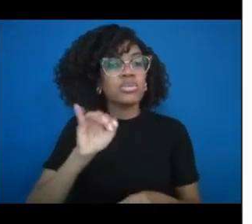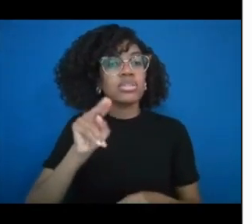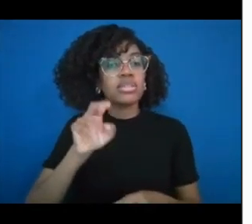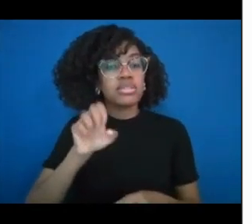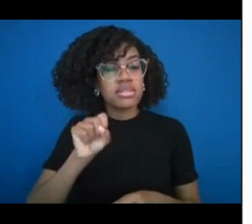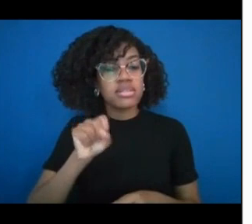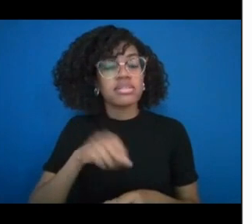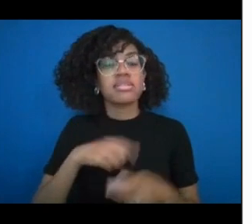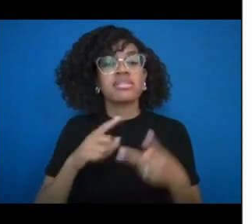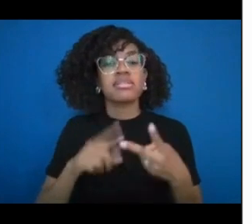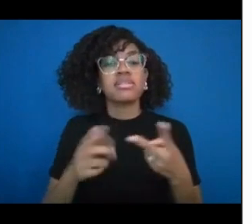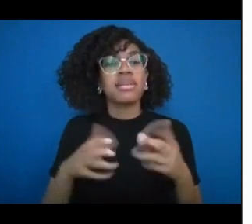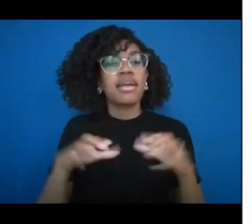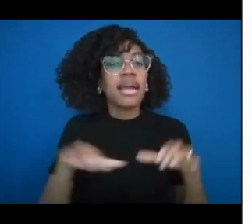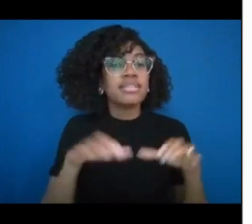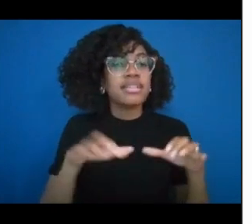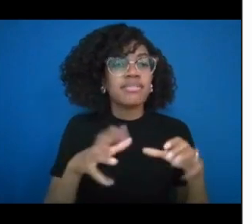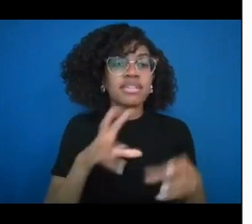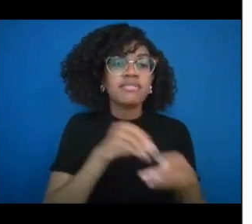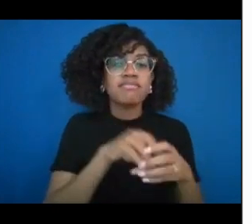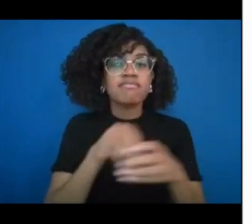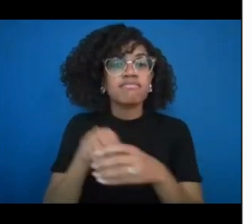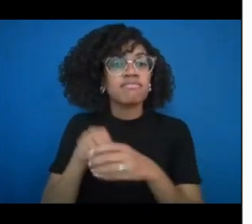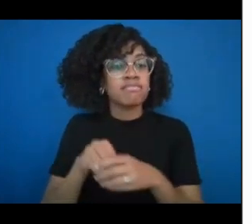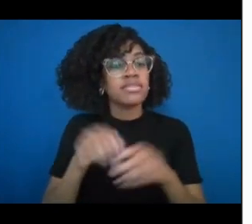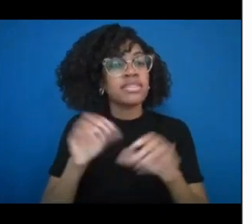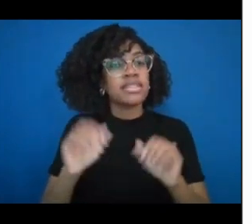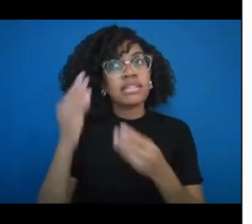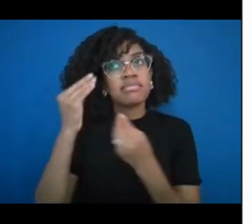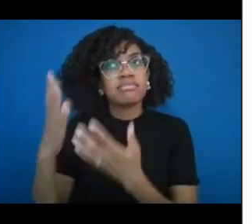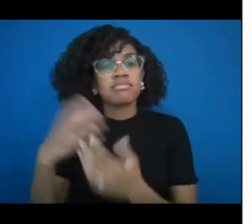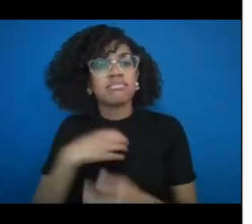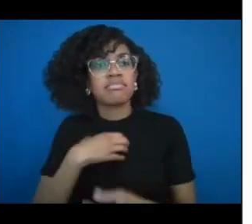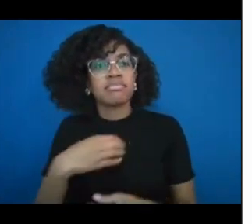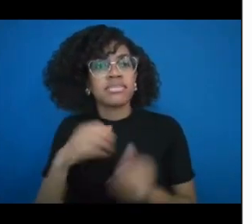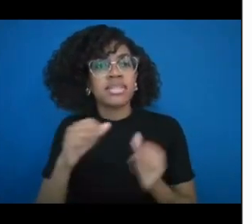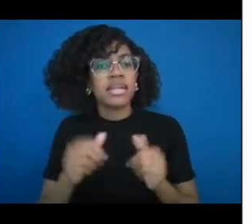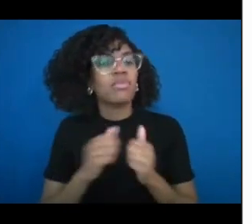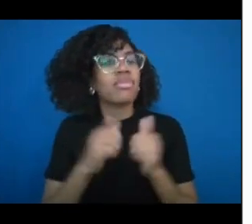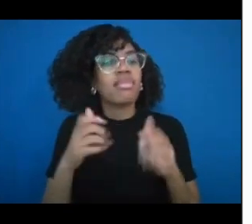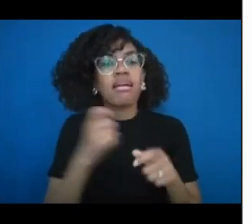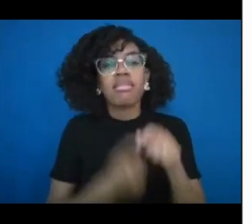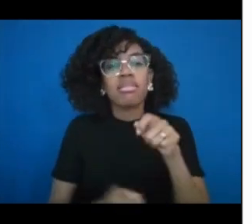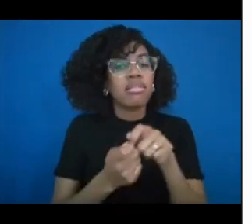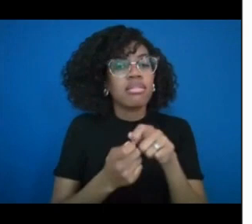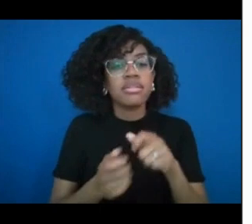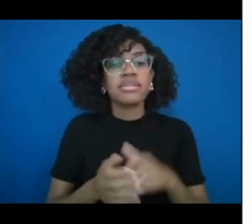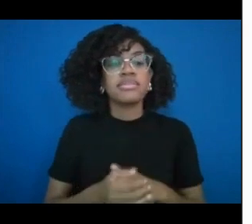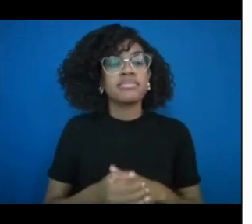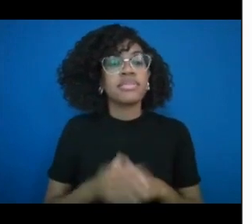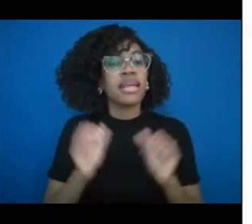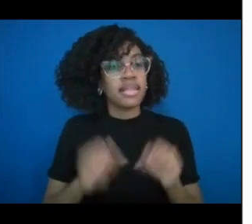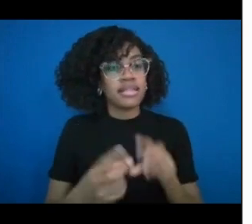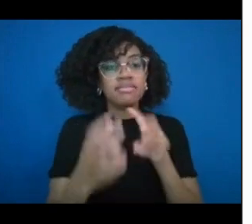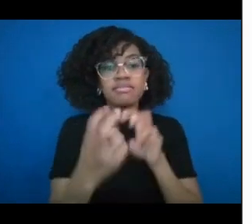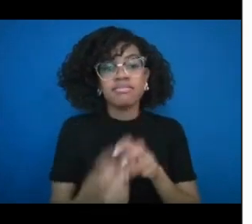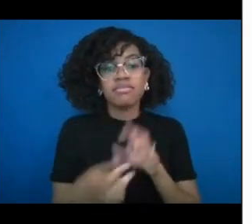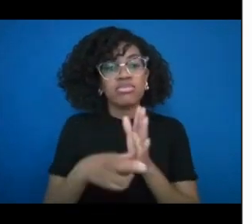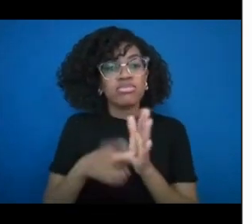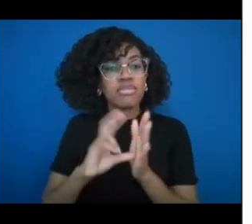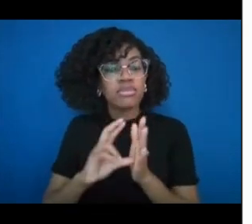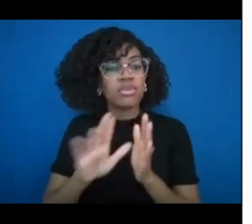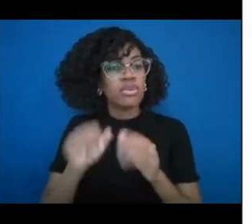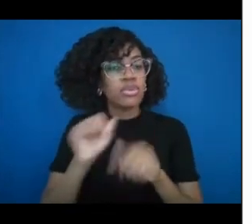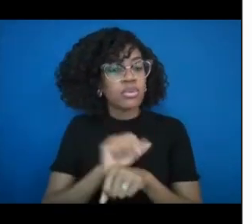concerted activity without fear of retaliation, and that they contribute to decisions about their work, how it is performed, and organizational